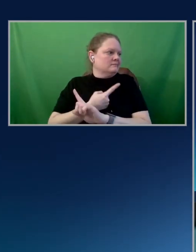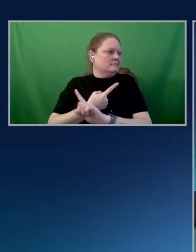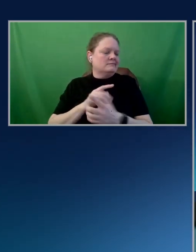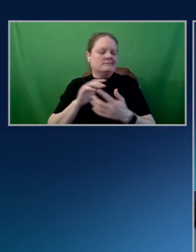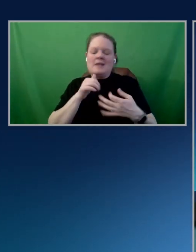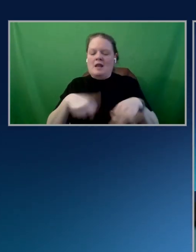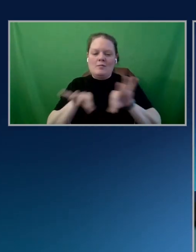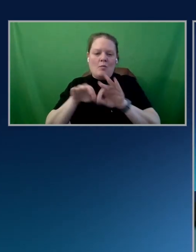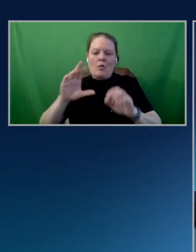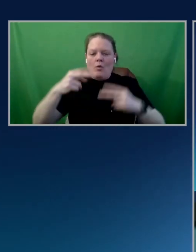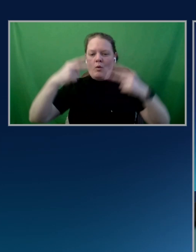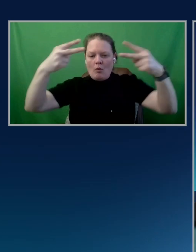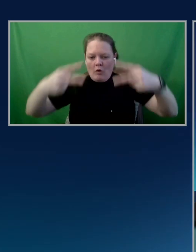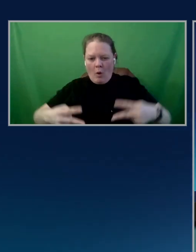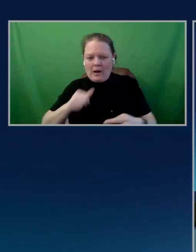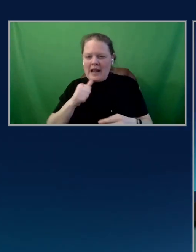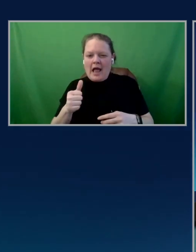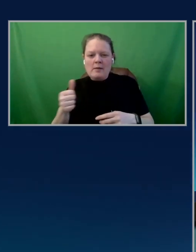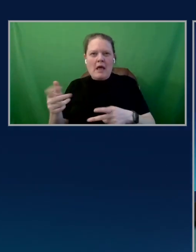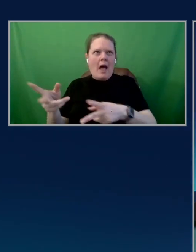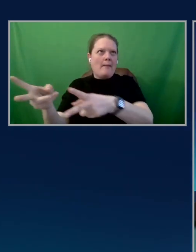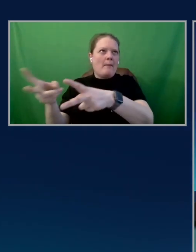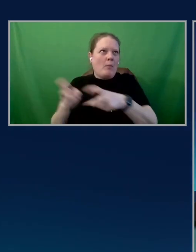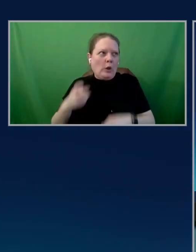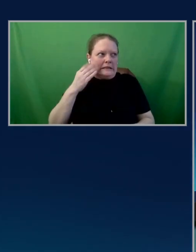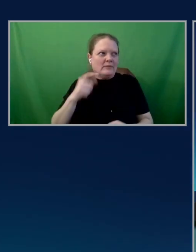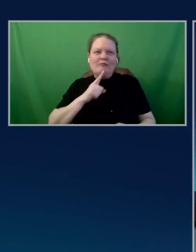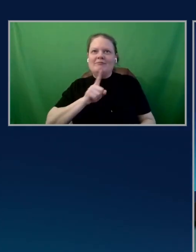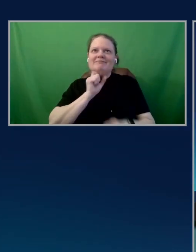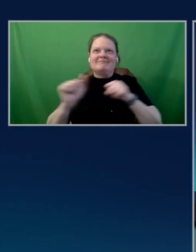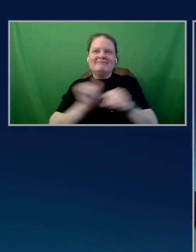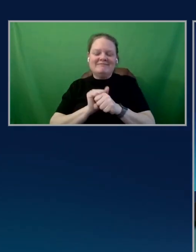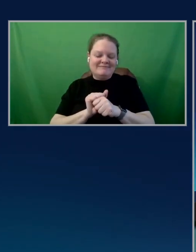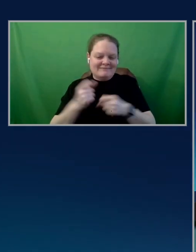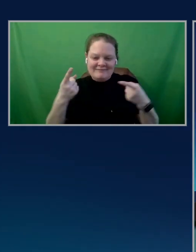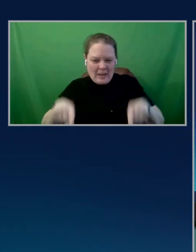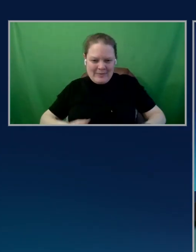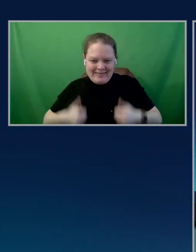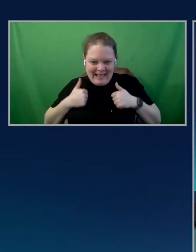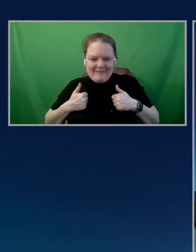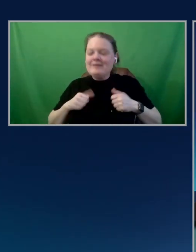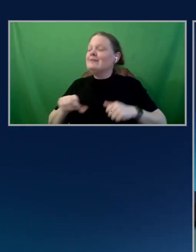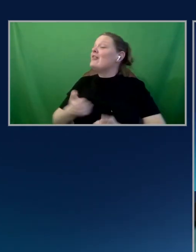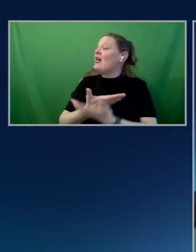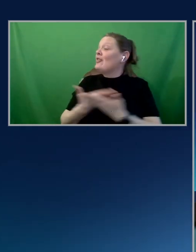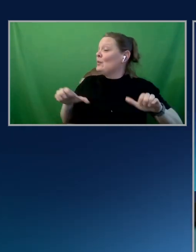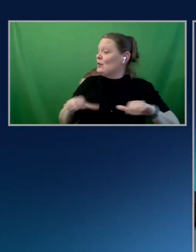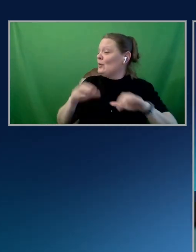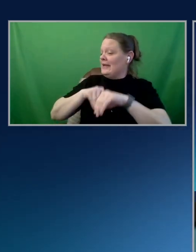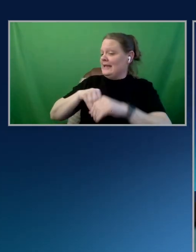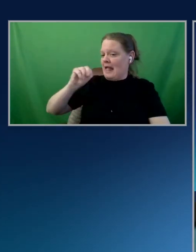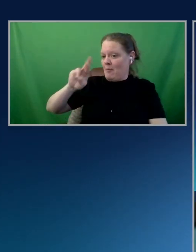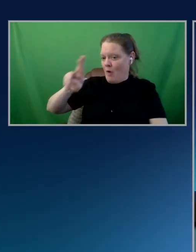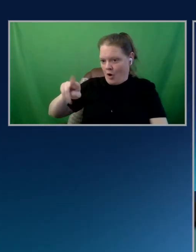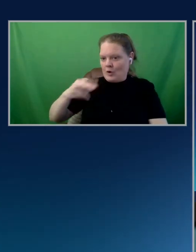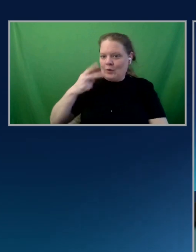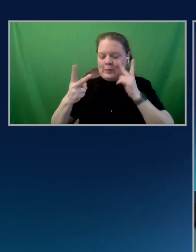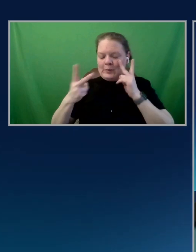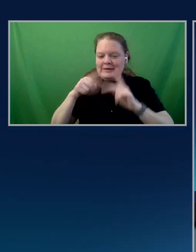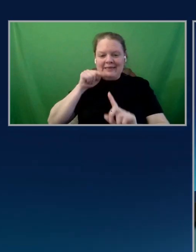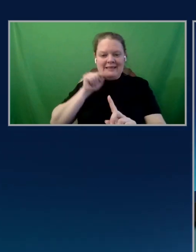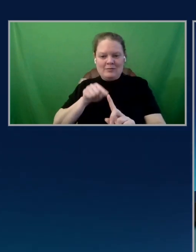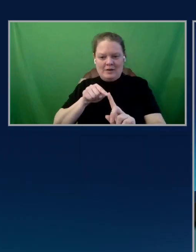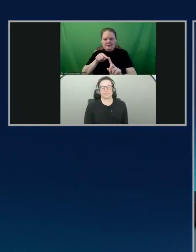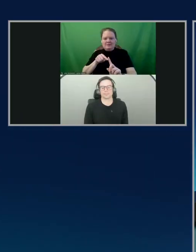not pulling from real life. And the other thing we can do here in the MR is you'll see this one,